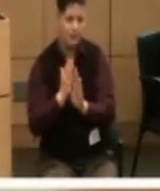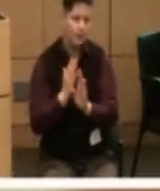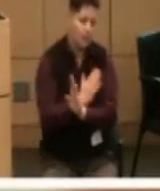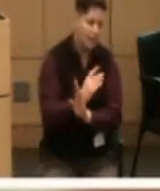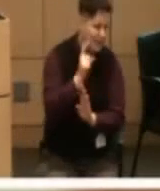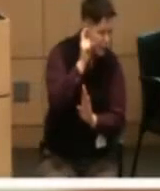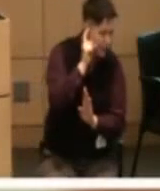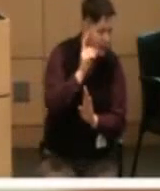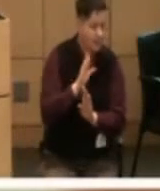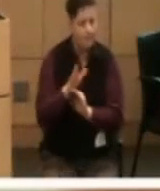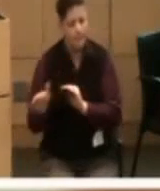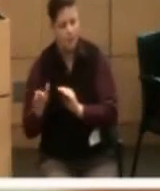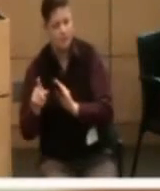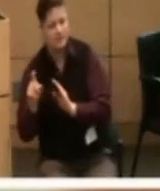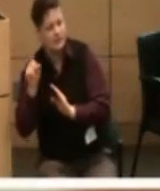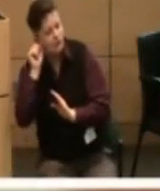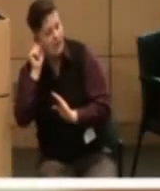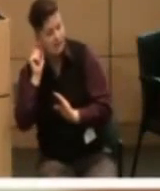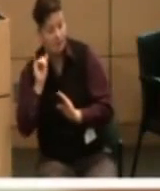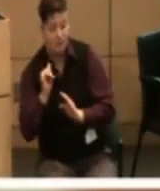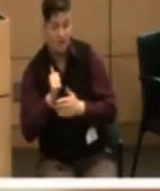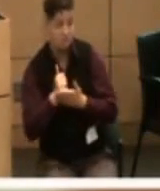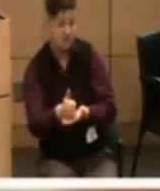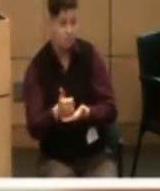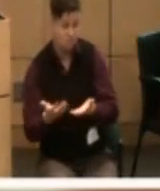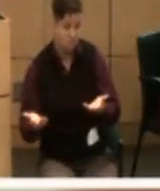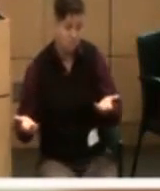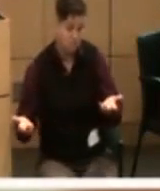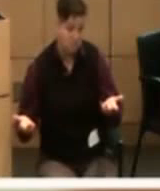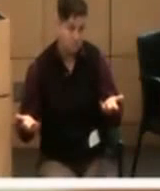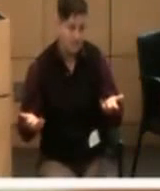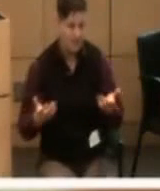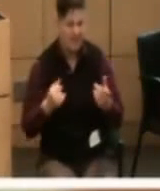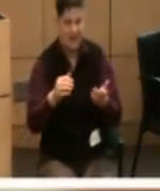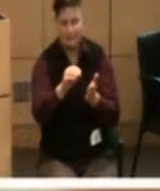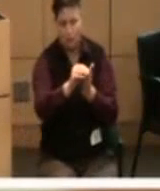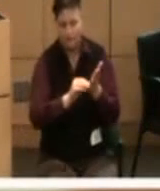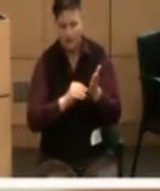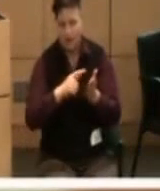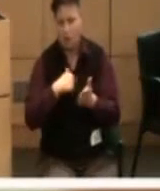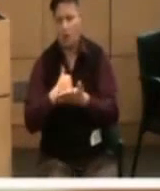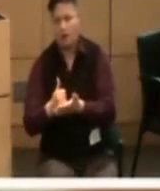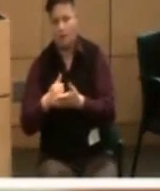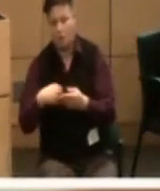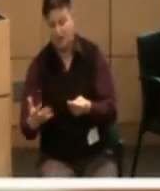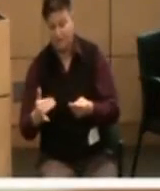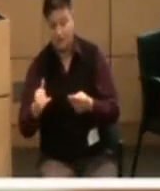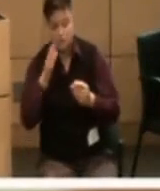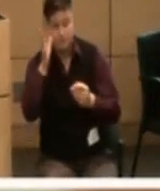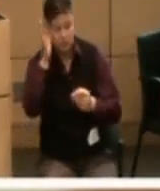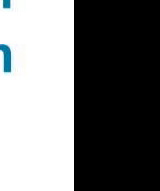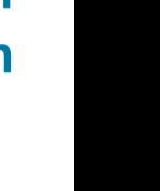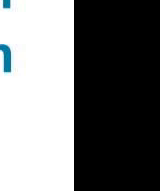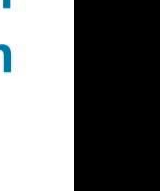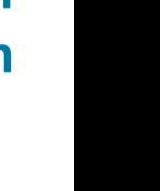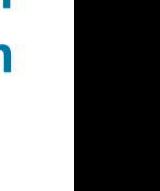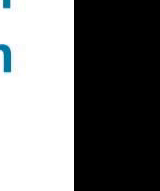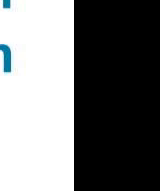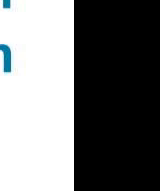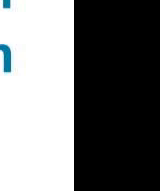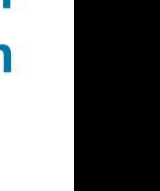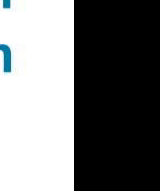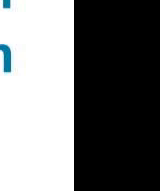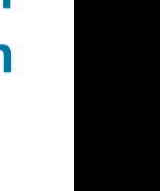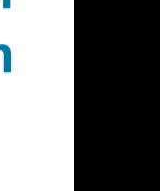hearing aid use. That's pretty useful information to us and can help us make good decisions. If they're not